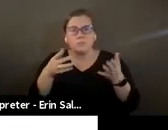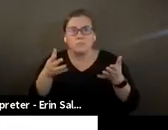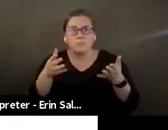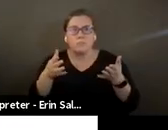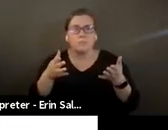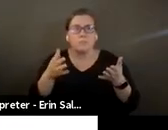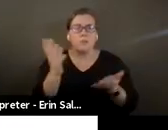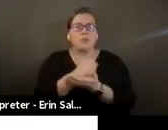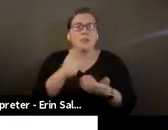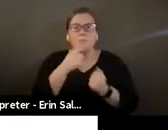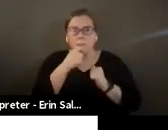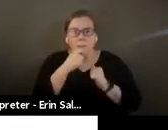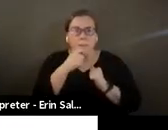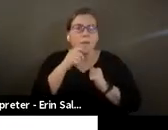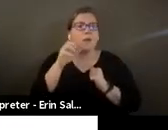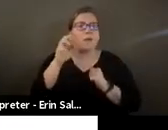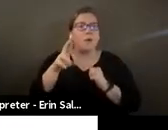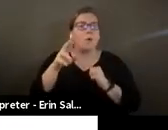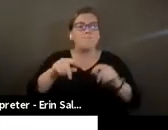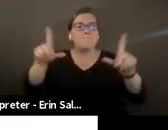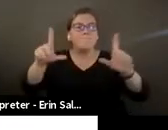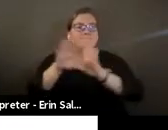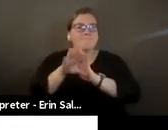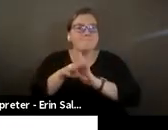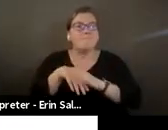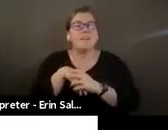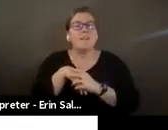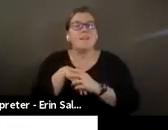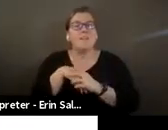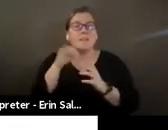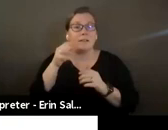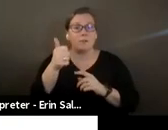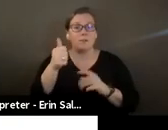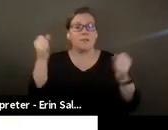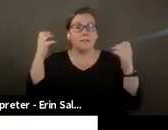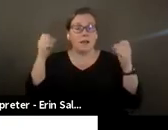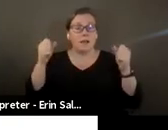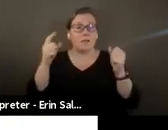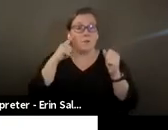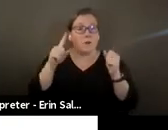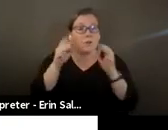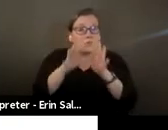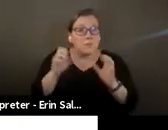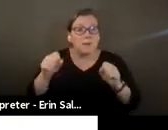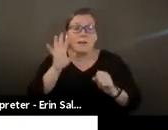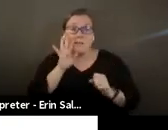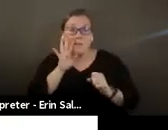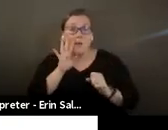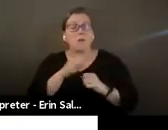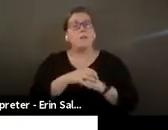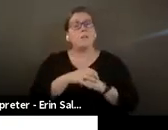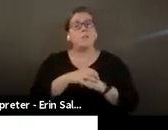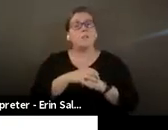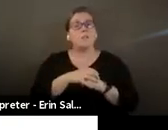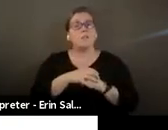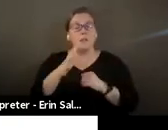unmute themselves or turn on your video if you are signing to our interpreter. You can feel